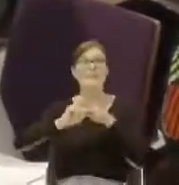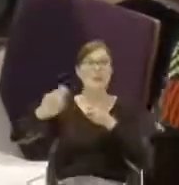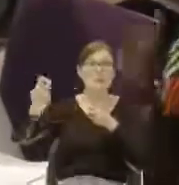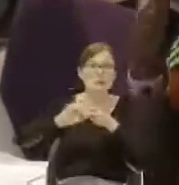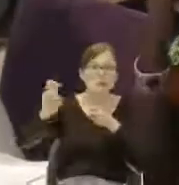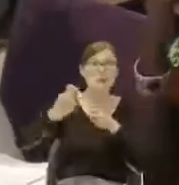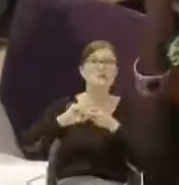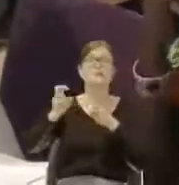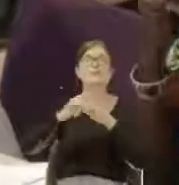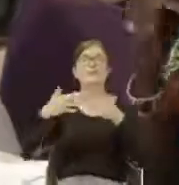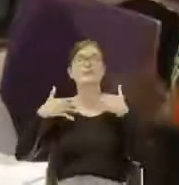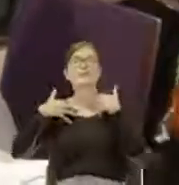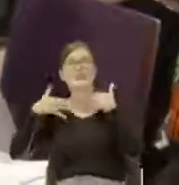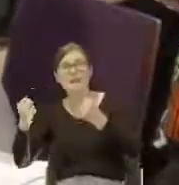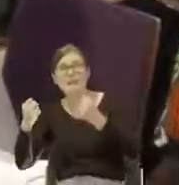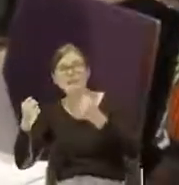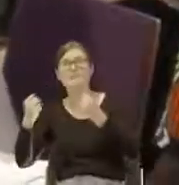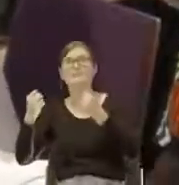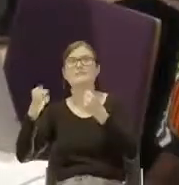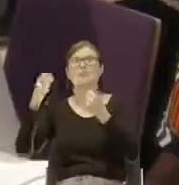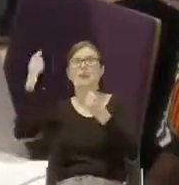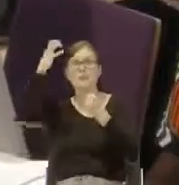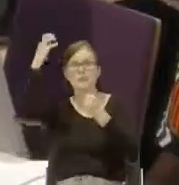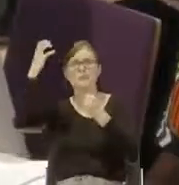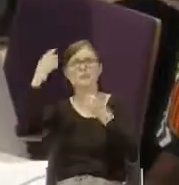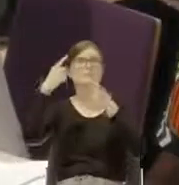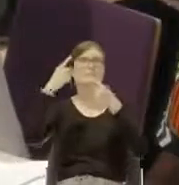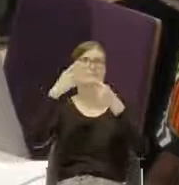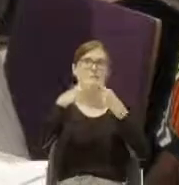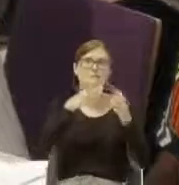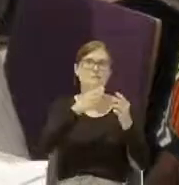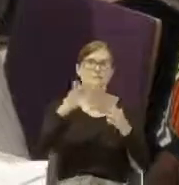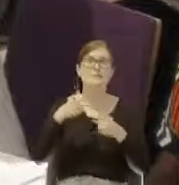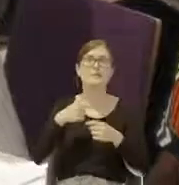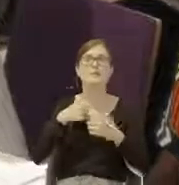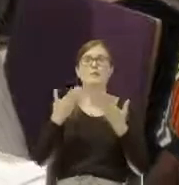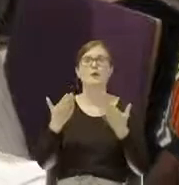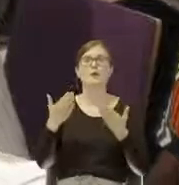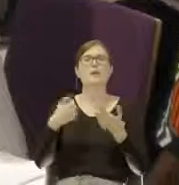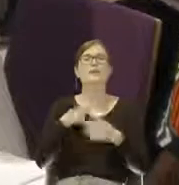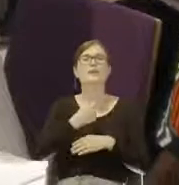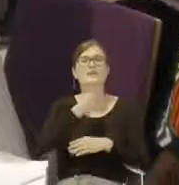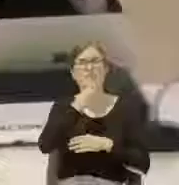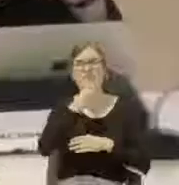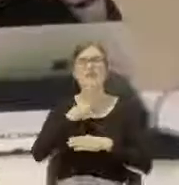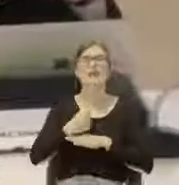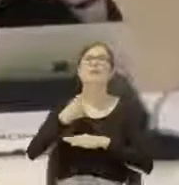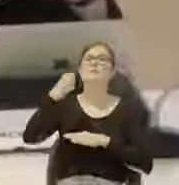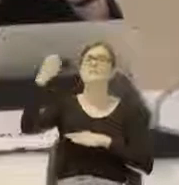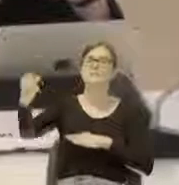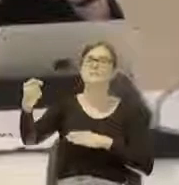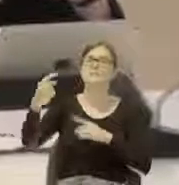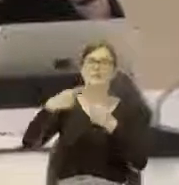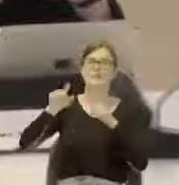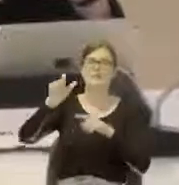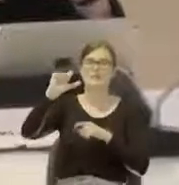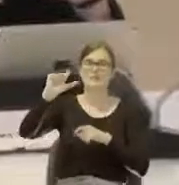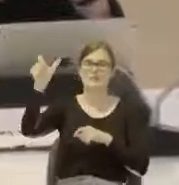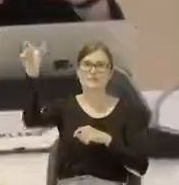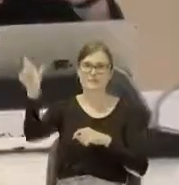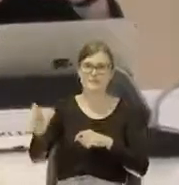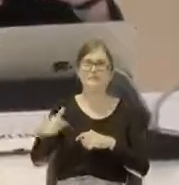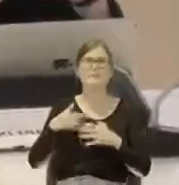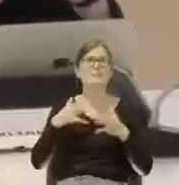thank you for being with us, and the floor is yours. Thank you very much, dear Emilia,